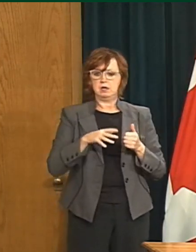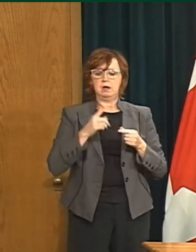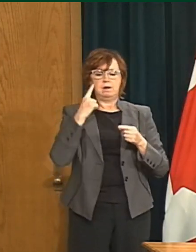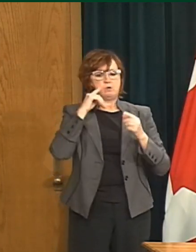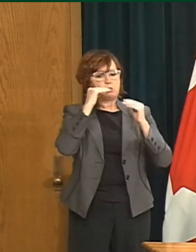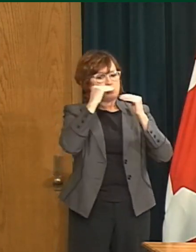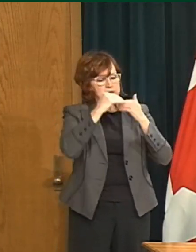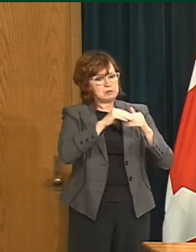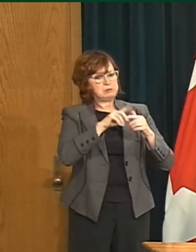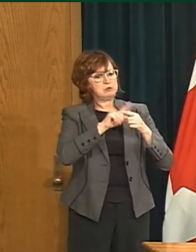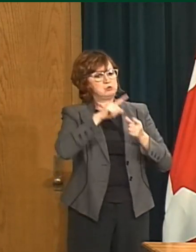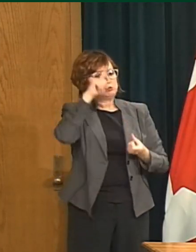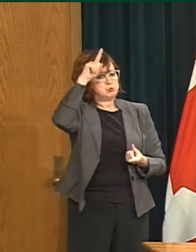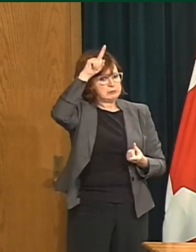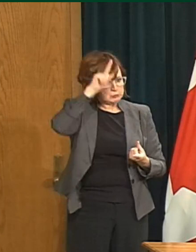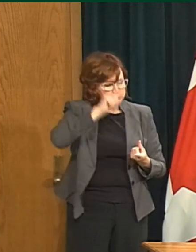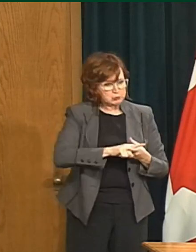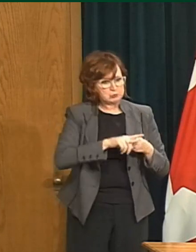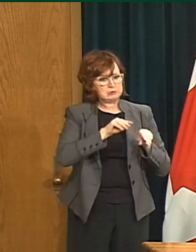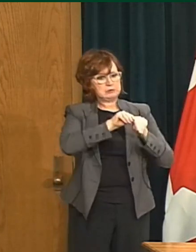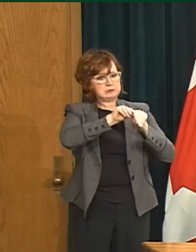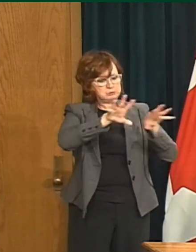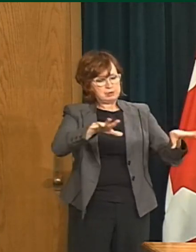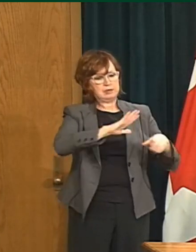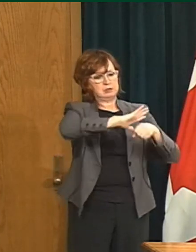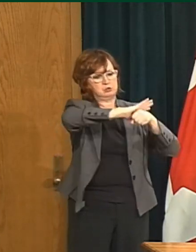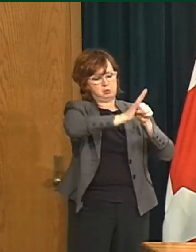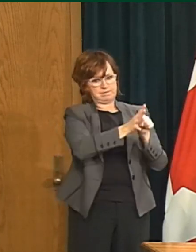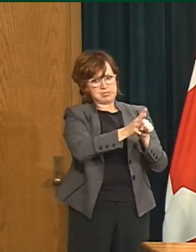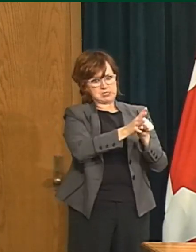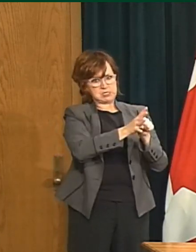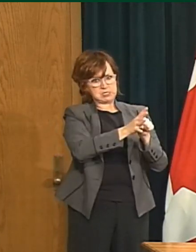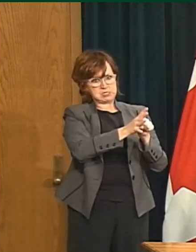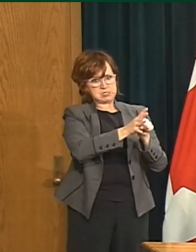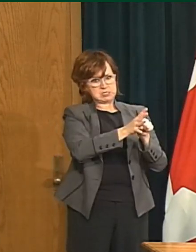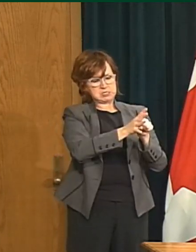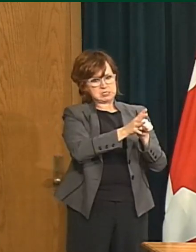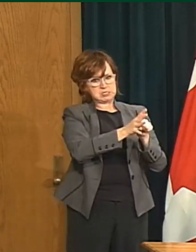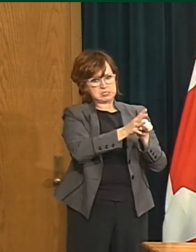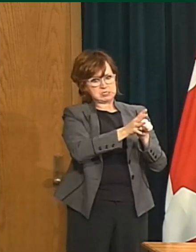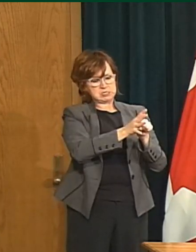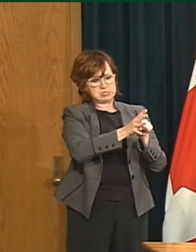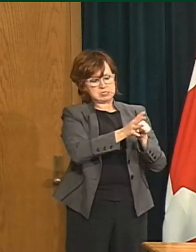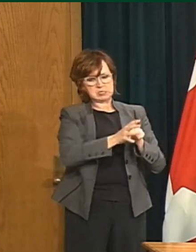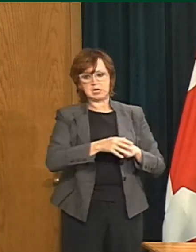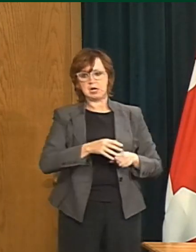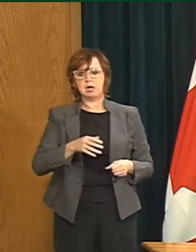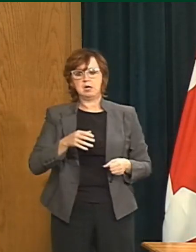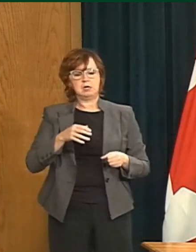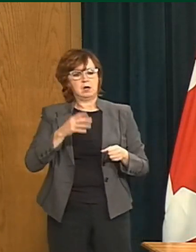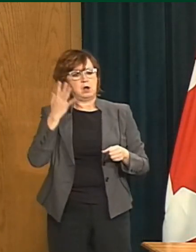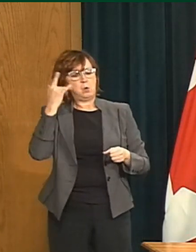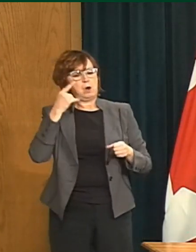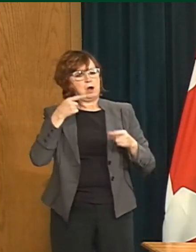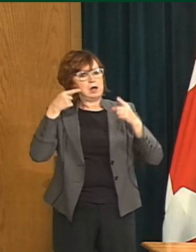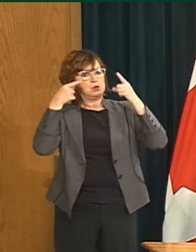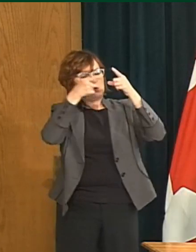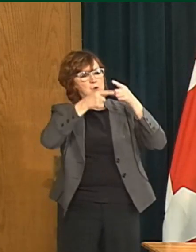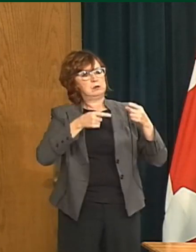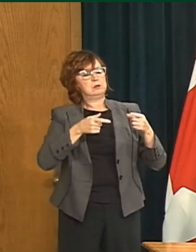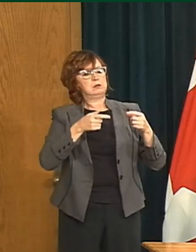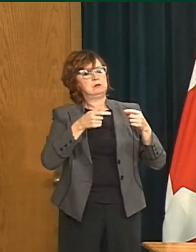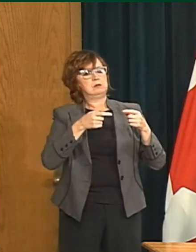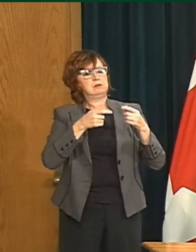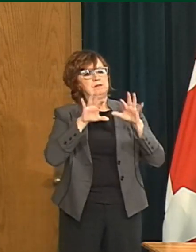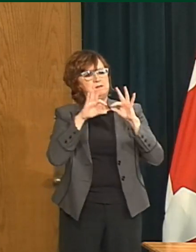throughout our communities, and we're doing everything we can to keep families safe. But we are also doing everything we can, and you'll see more on this